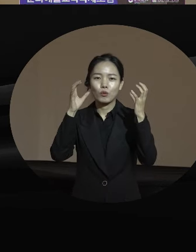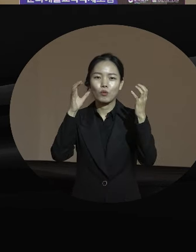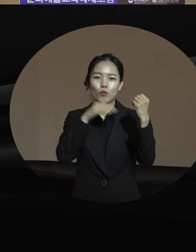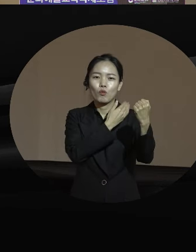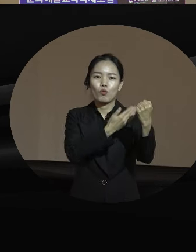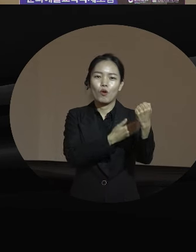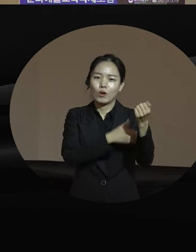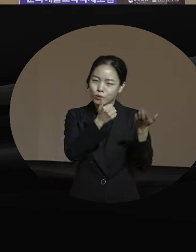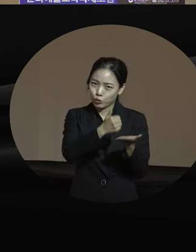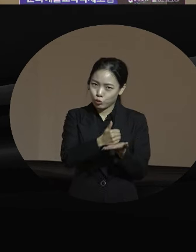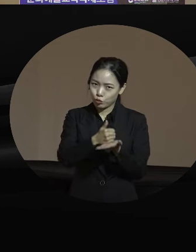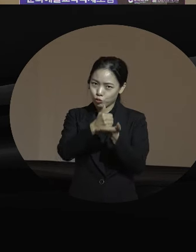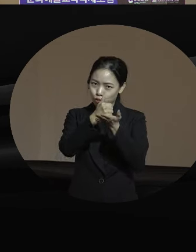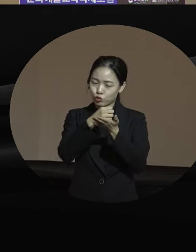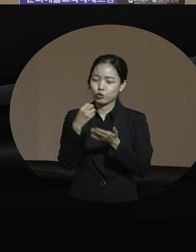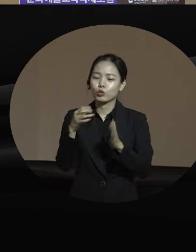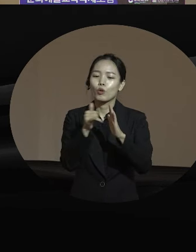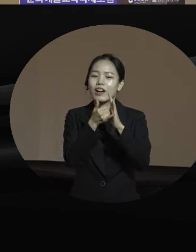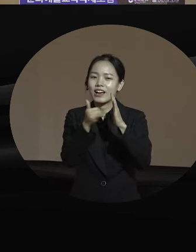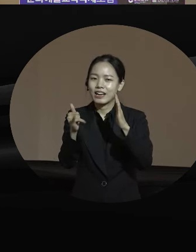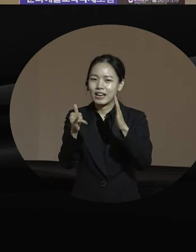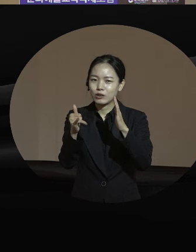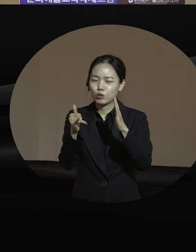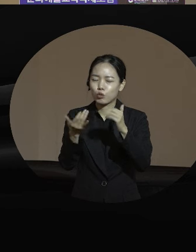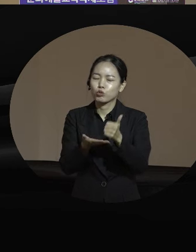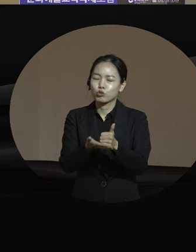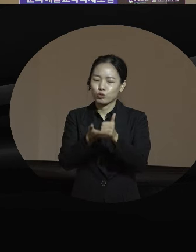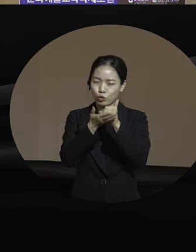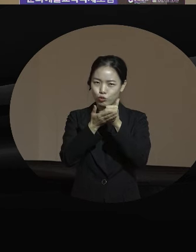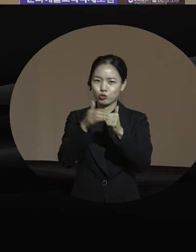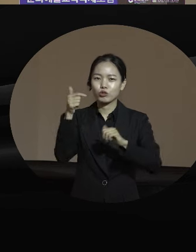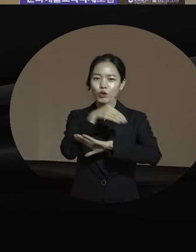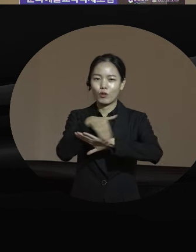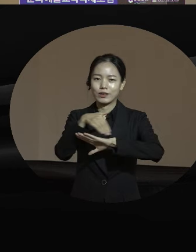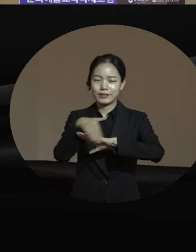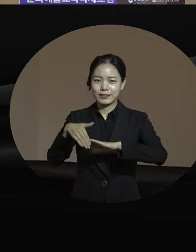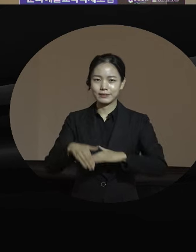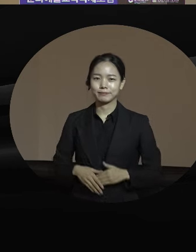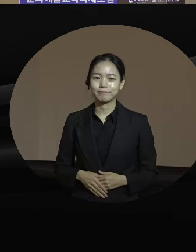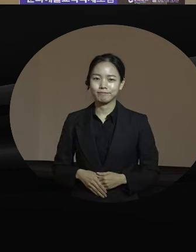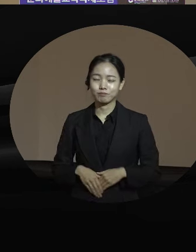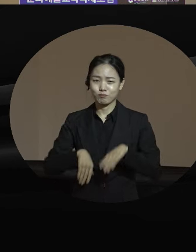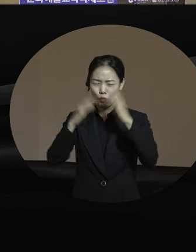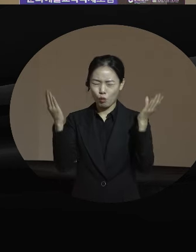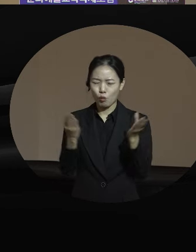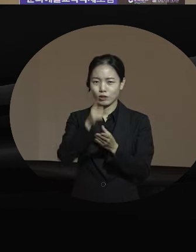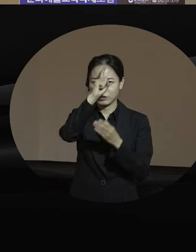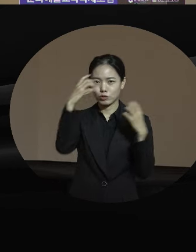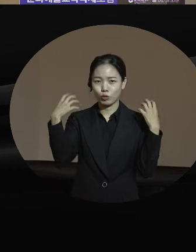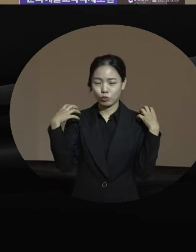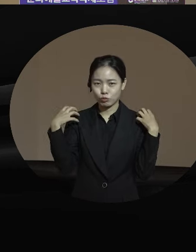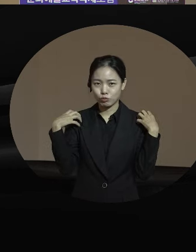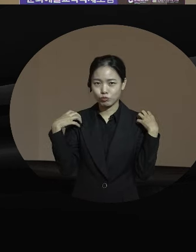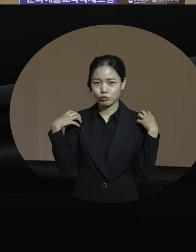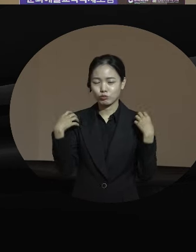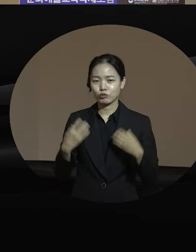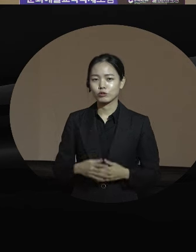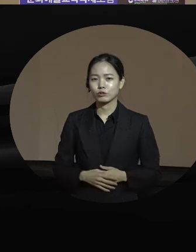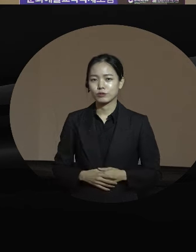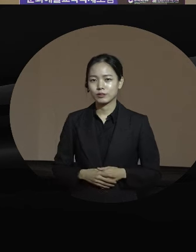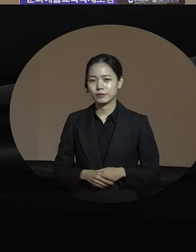rights of the child. Every government is responsible for drawing up and executing a detailed